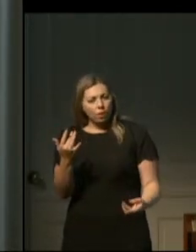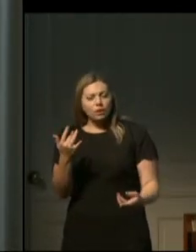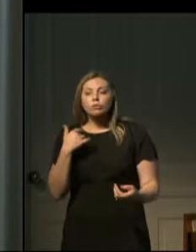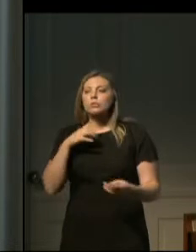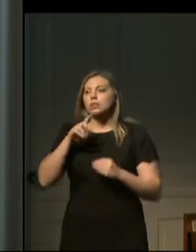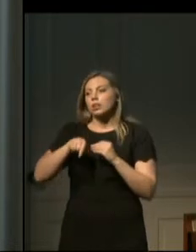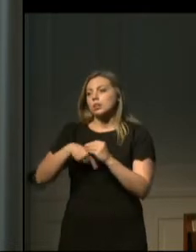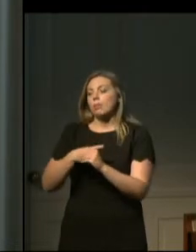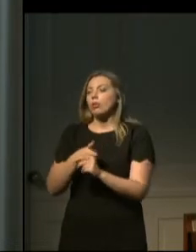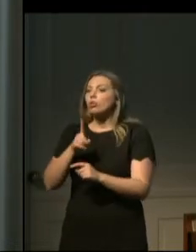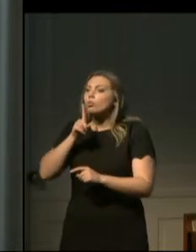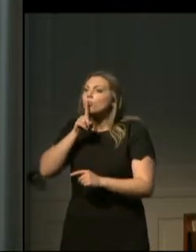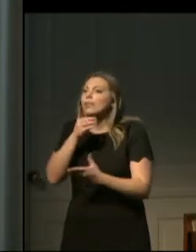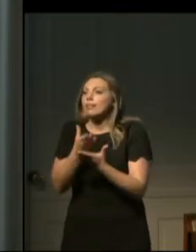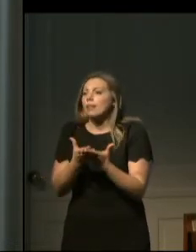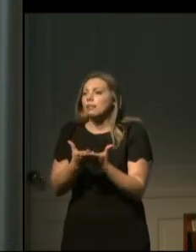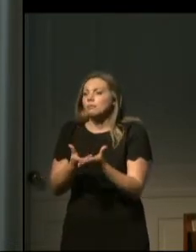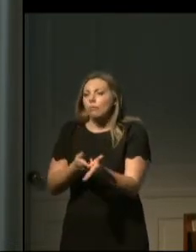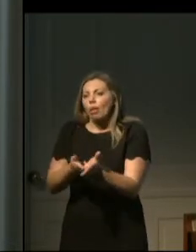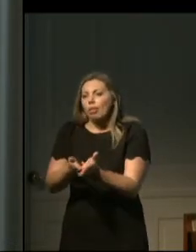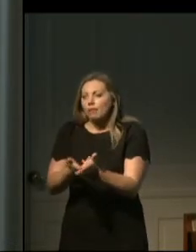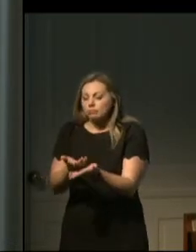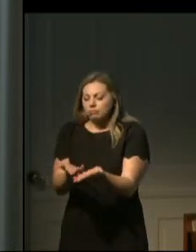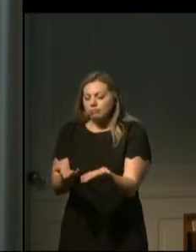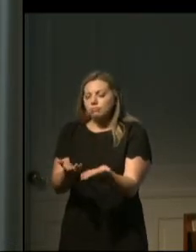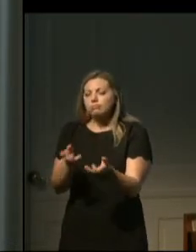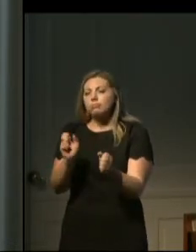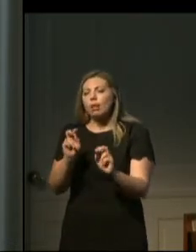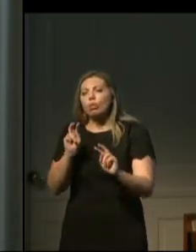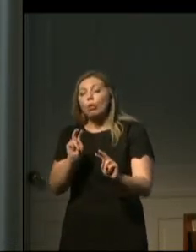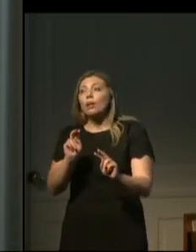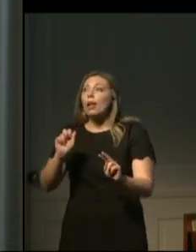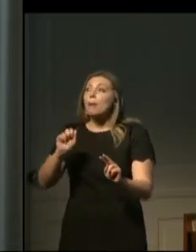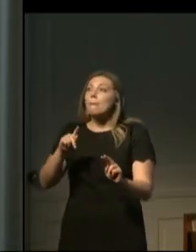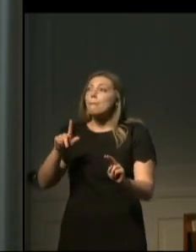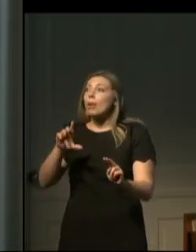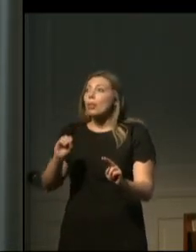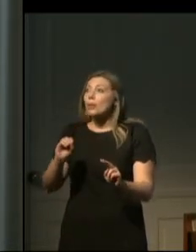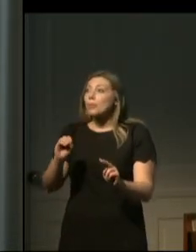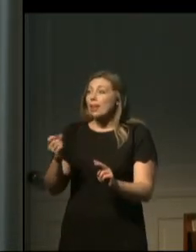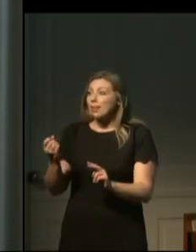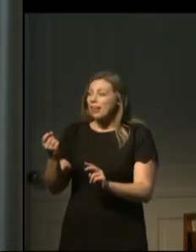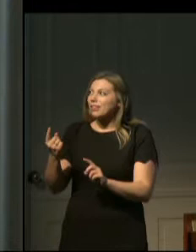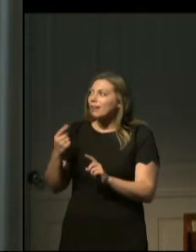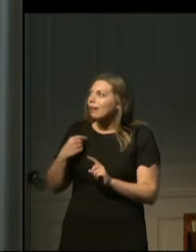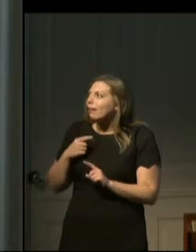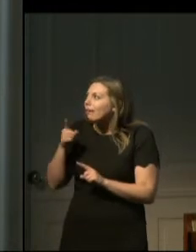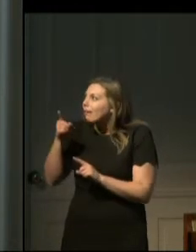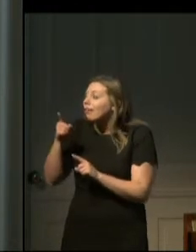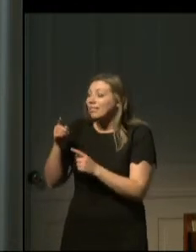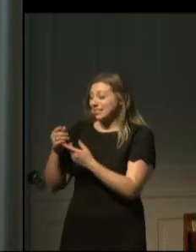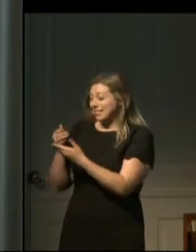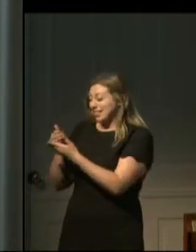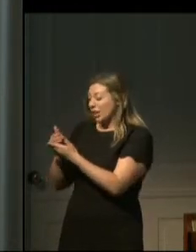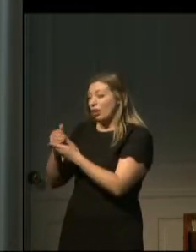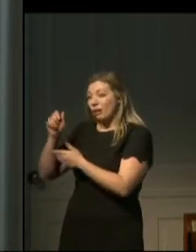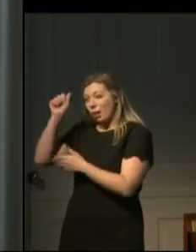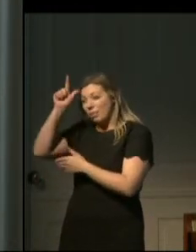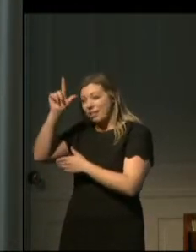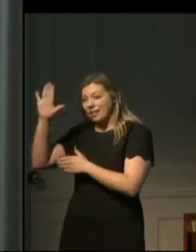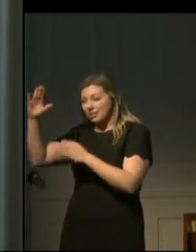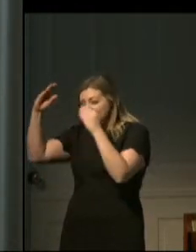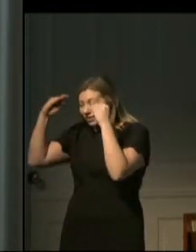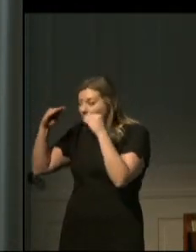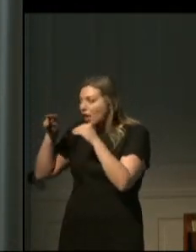of the real thing, the authentic thing. To look up at Apollo 11, to be 6 inches away from Lincoln's hat, to